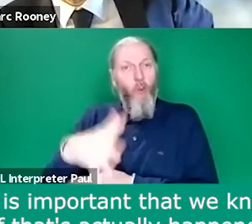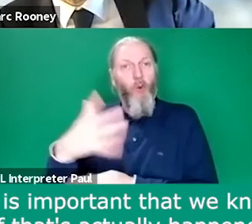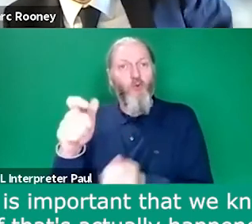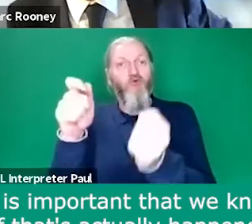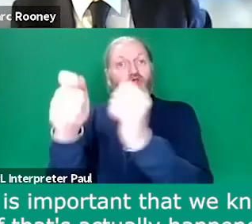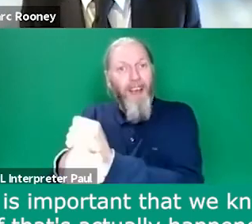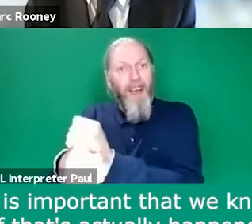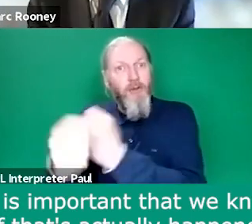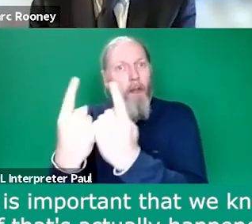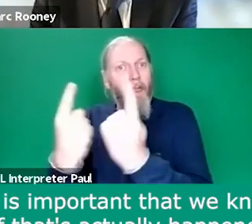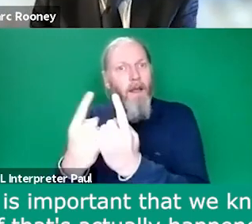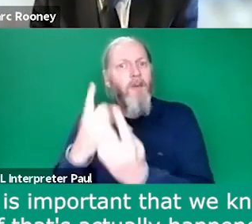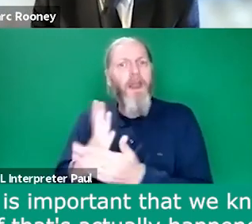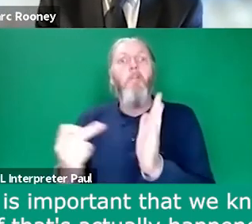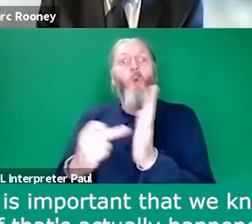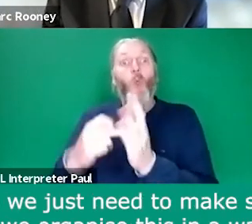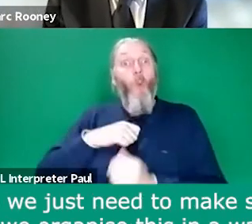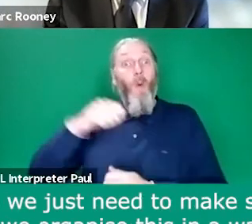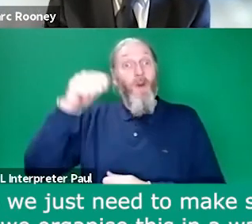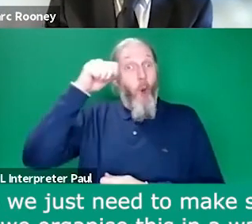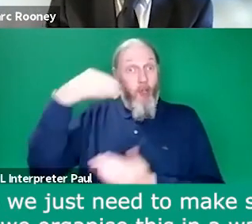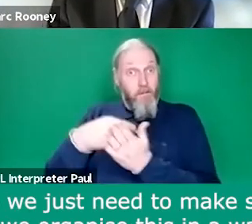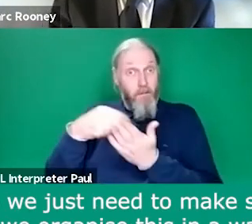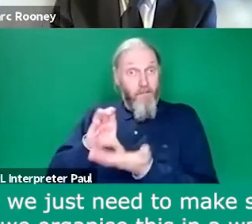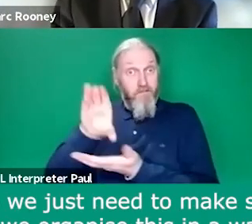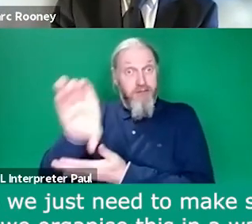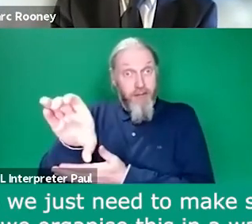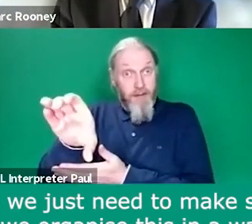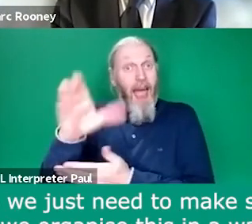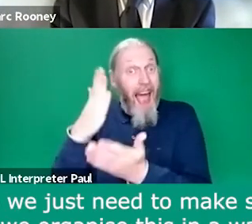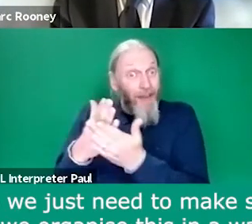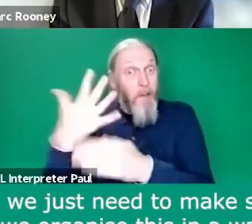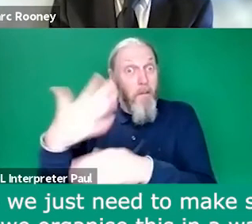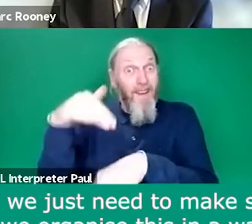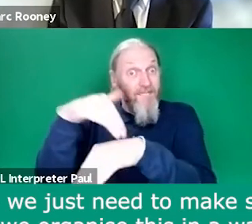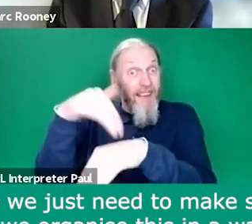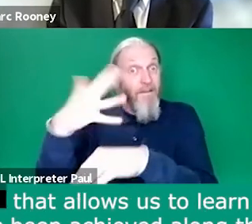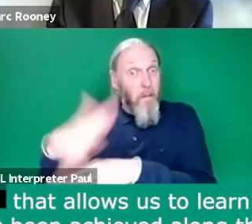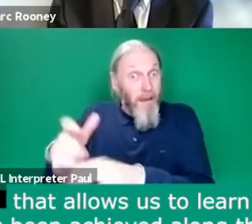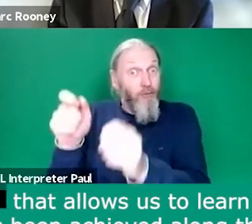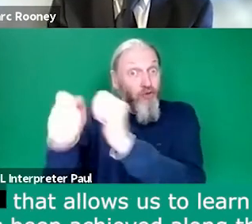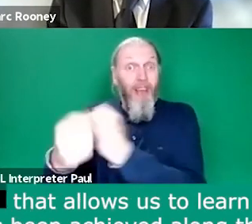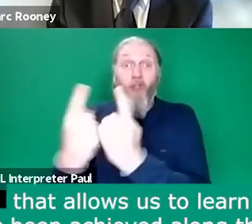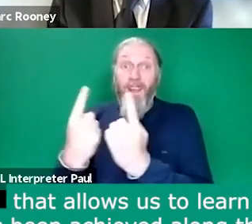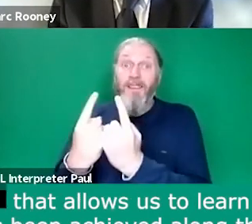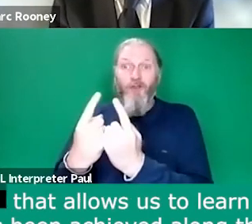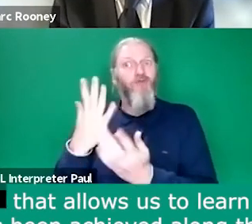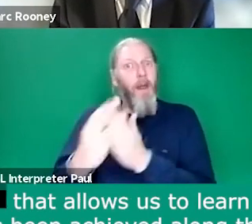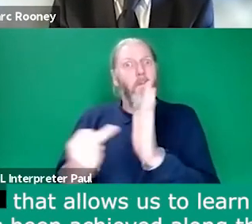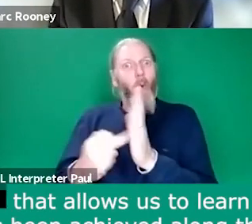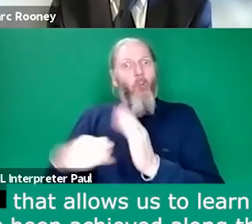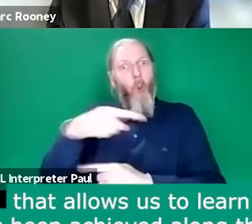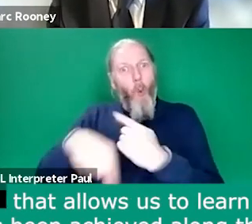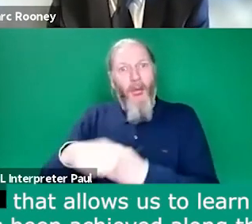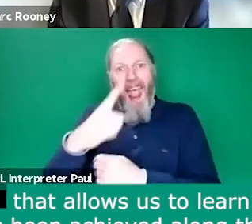is important that we know if that's actually happened. So we just need to make sure we organise this in a way that allows us to learn what's